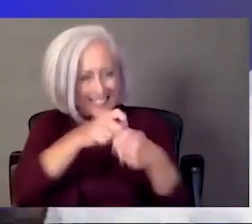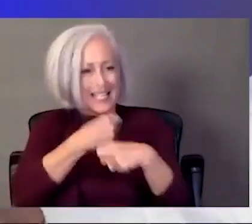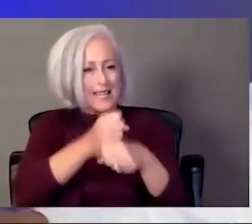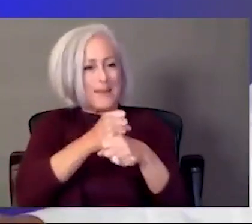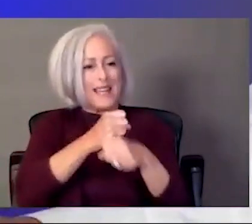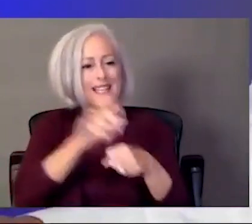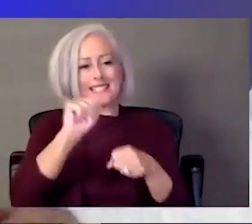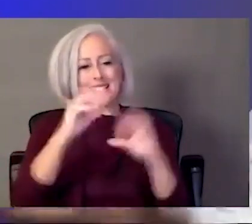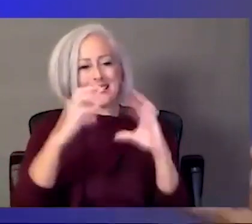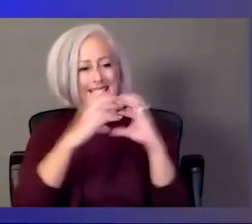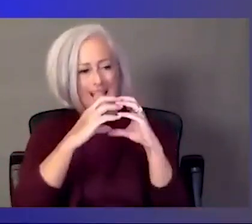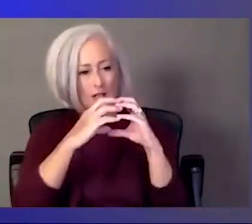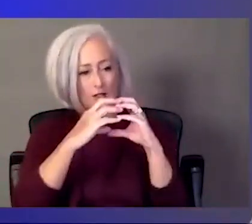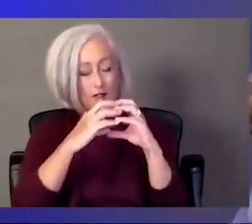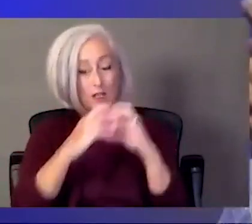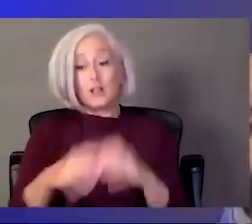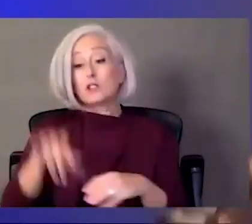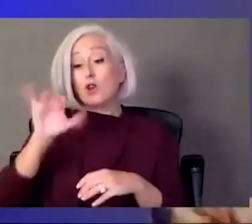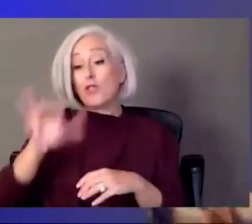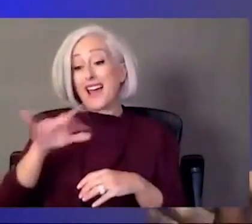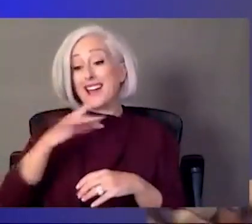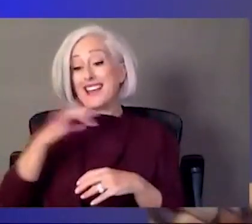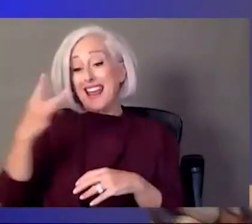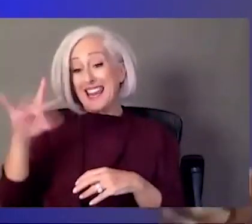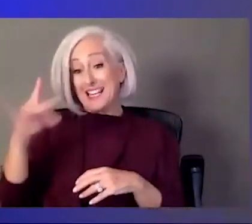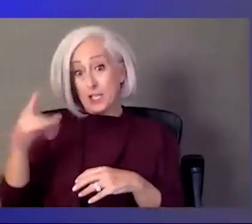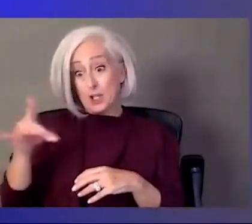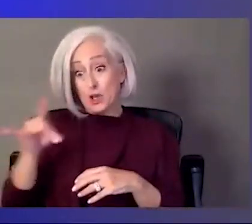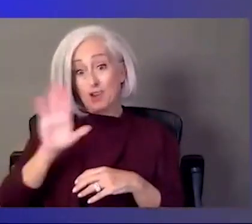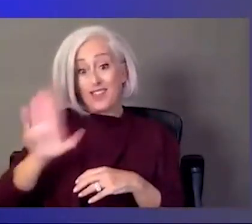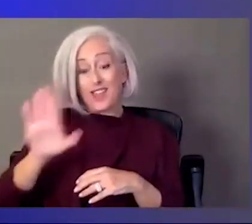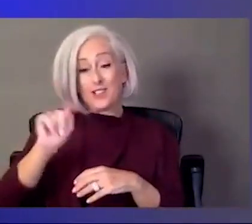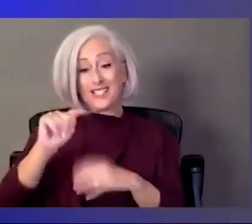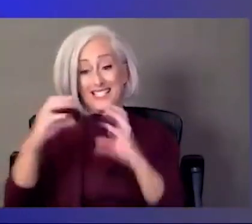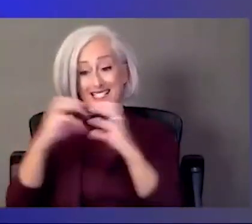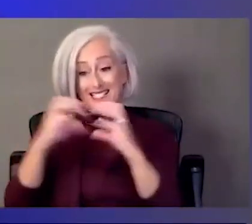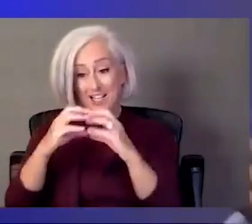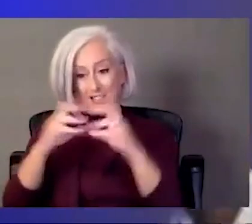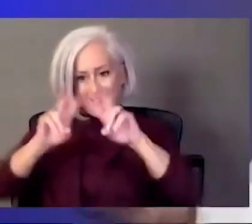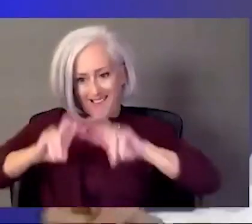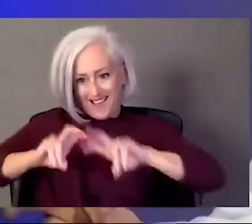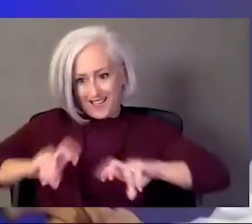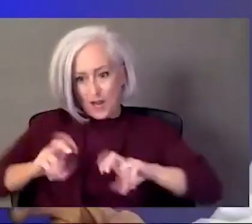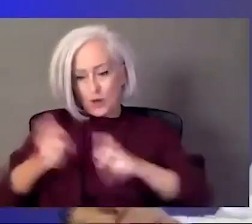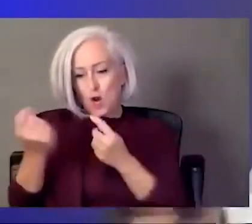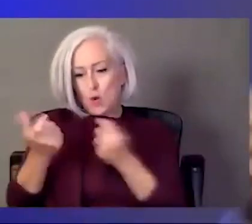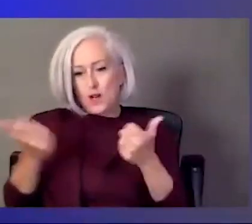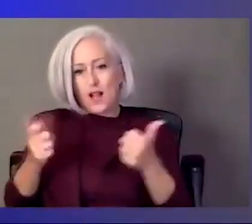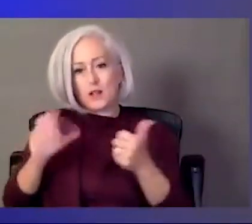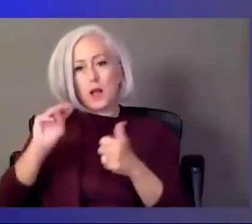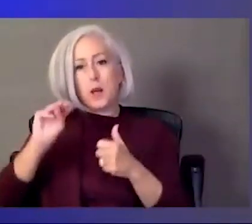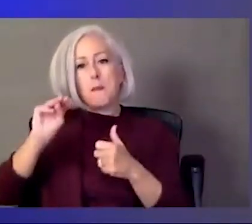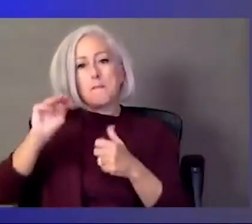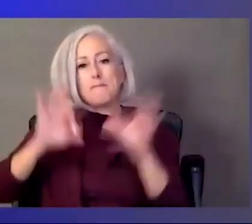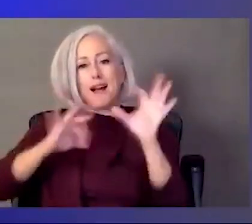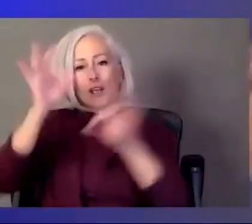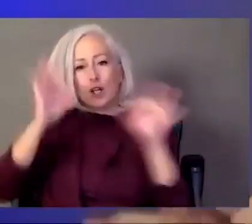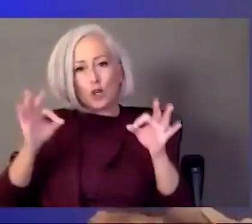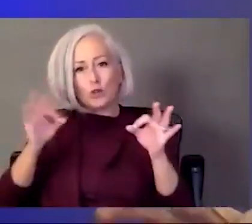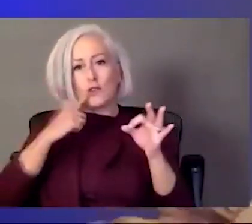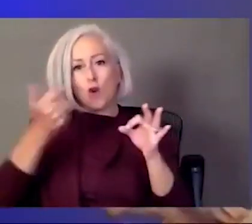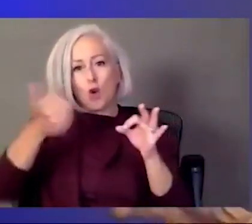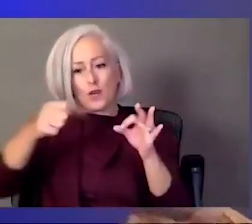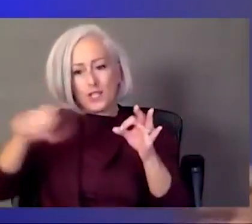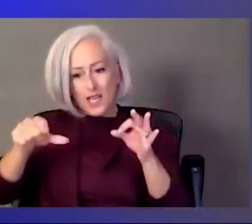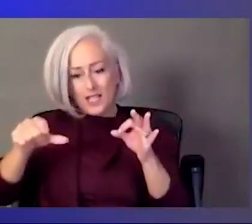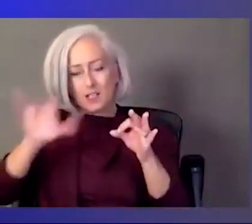take this 18-year-old's T cells and edit out the molecules that would allow for rejection and edit out the molecules that would cause these T